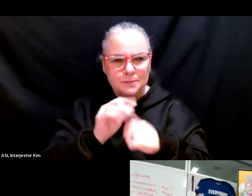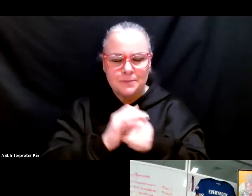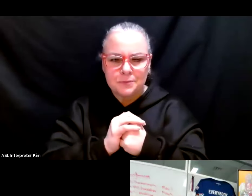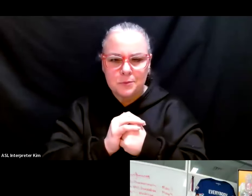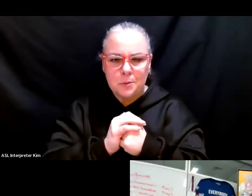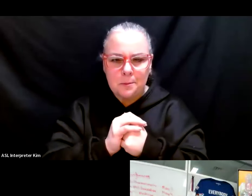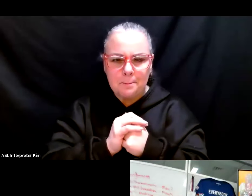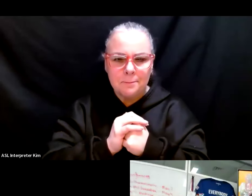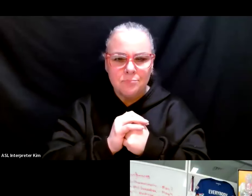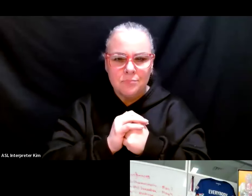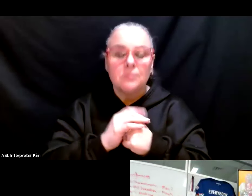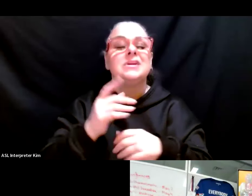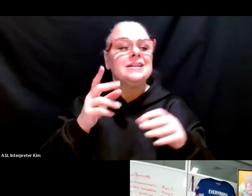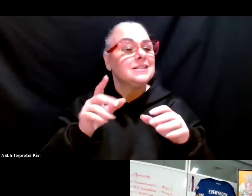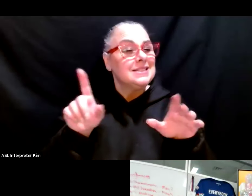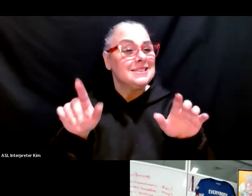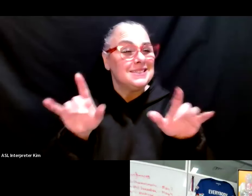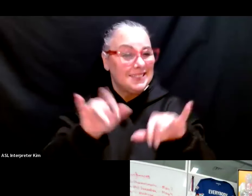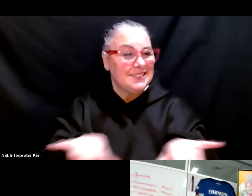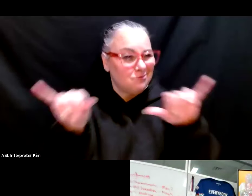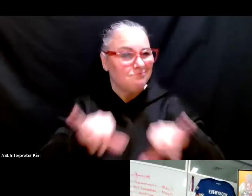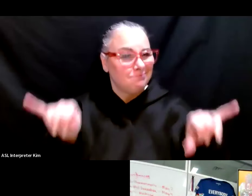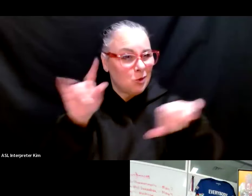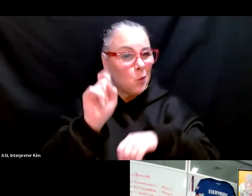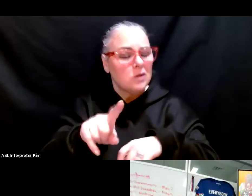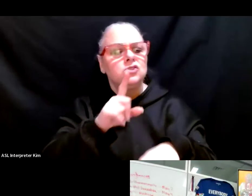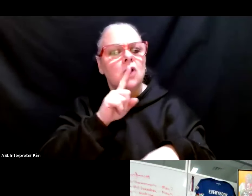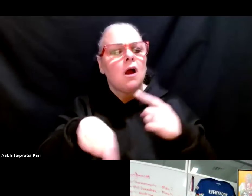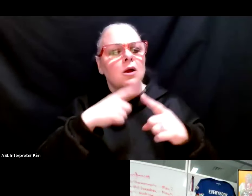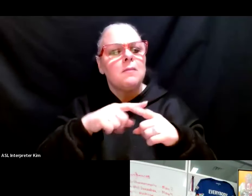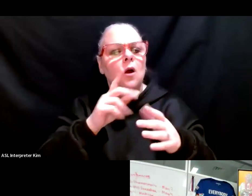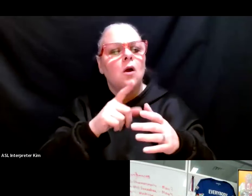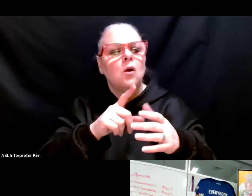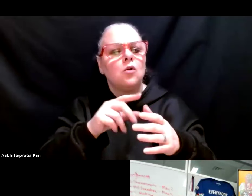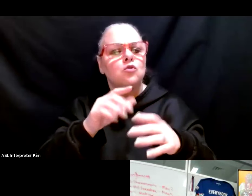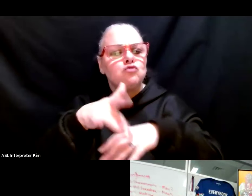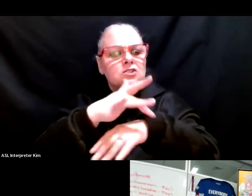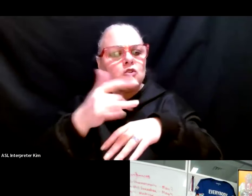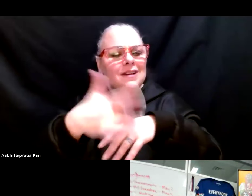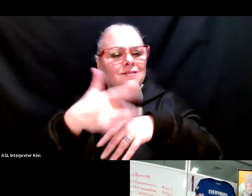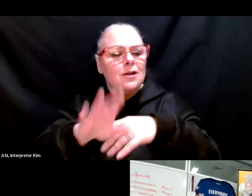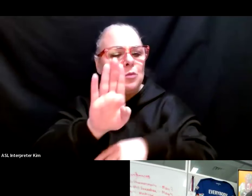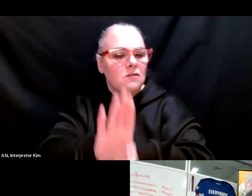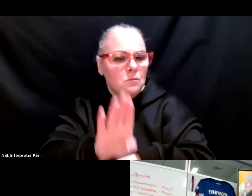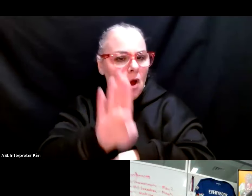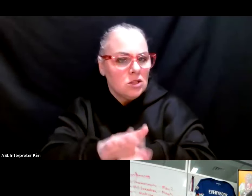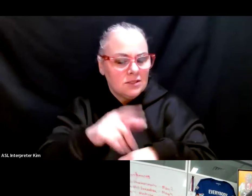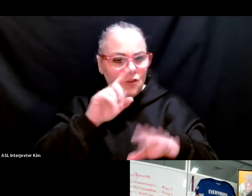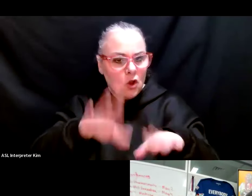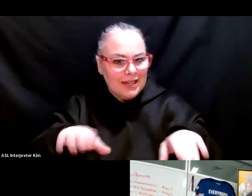So the main question that we keep coming across, I think, is can you please talk about what resources are available in Boston for kids